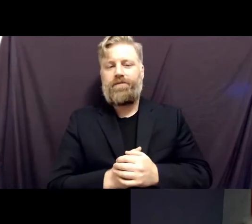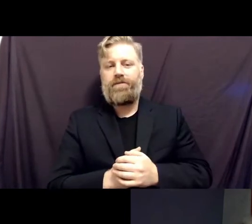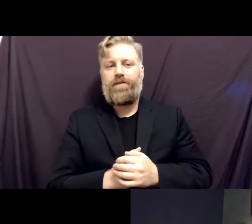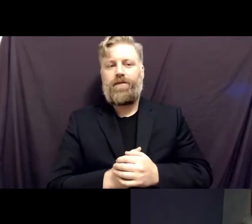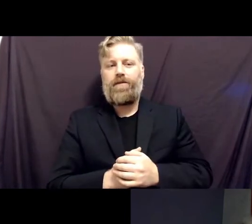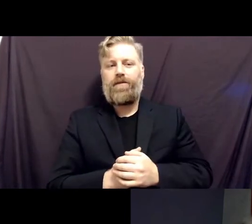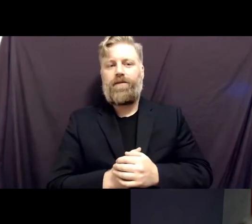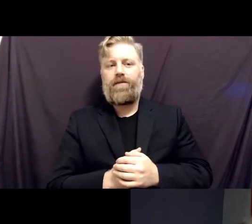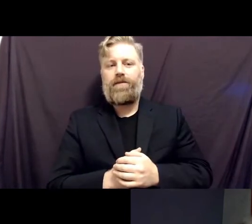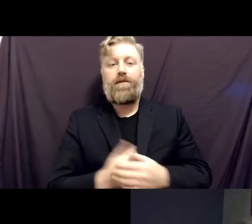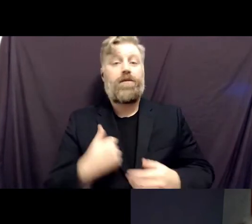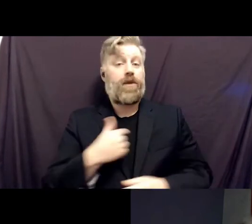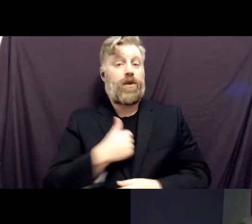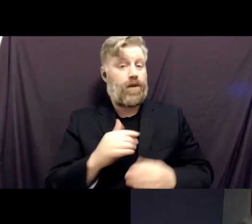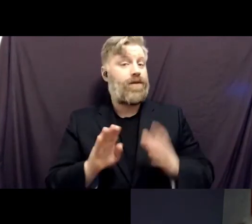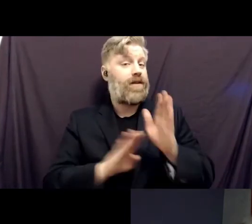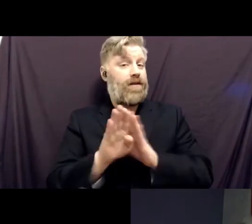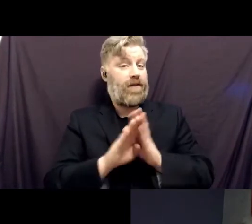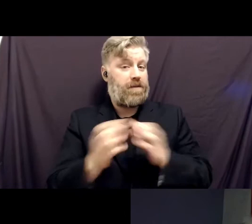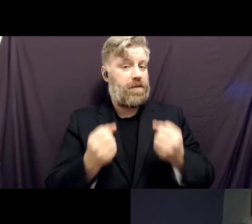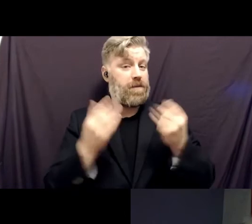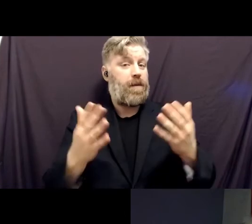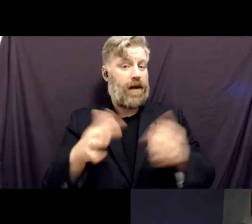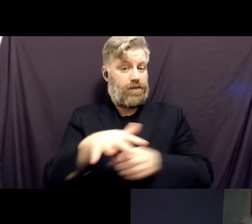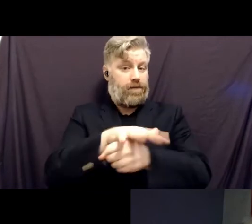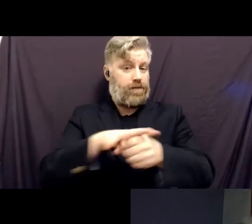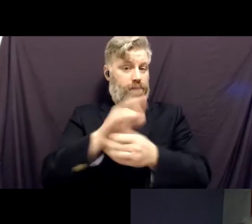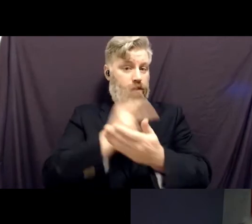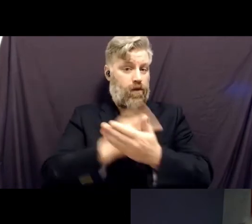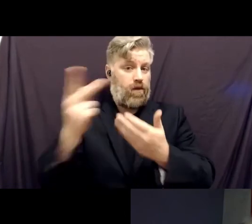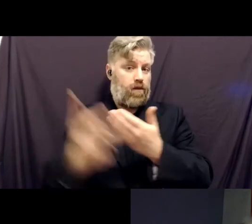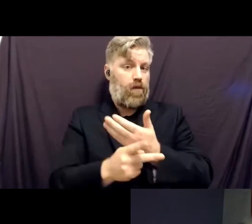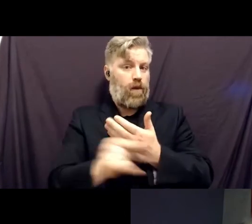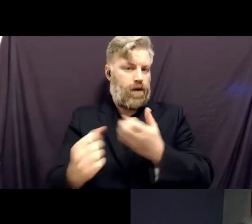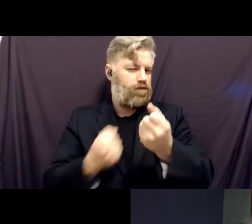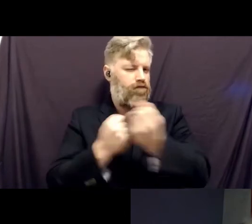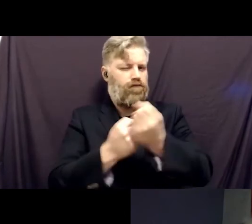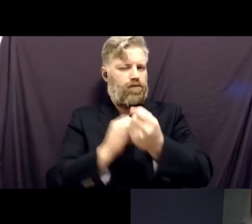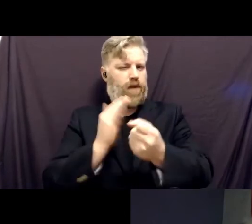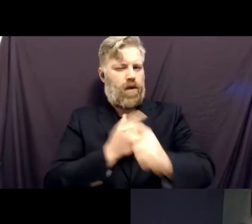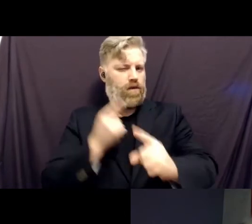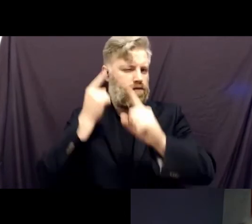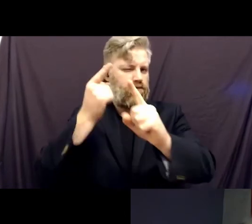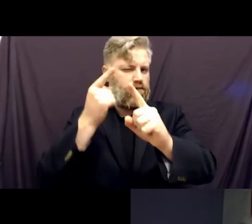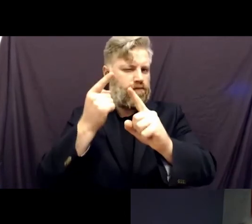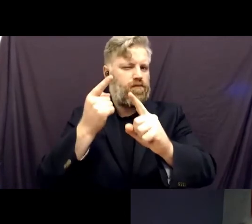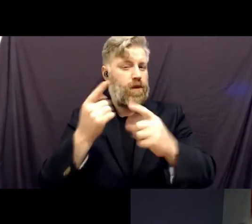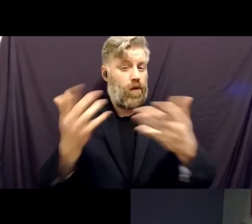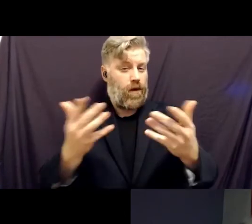domestic programs to promote our cause of a world without barriers.